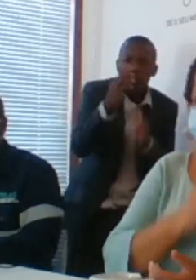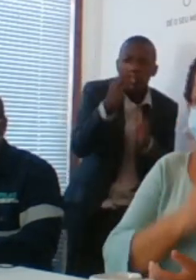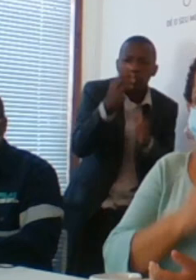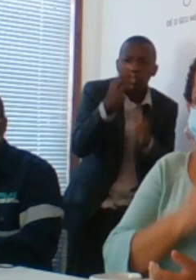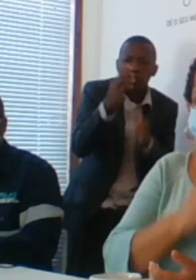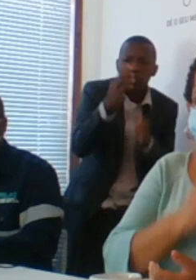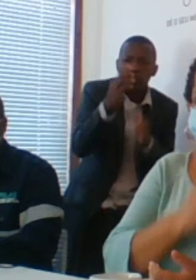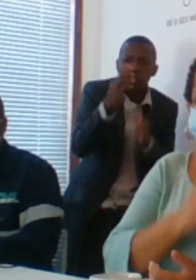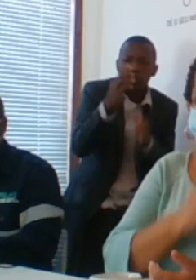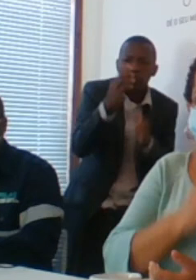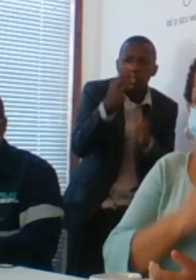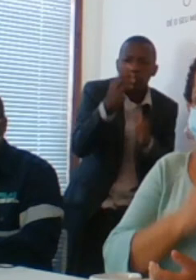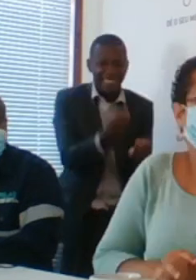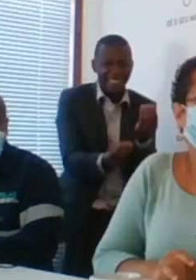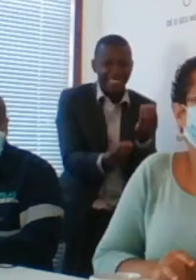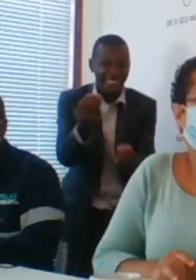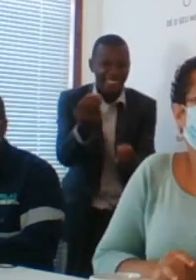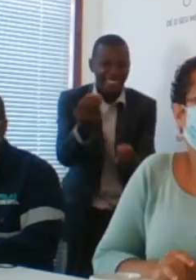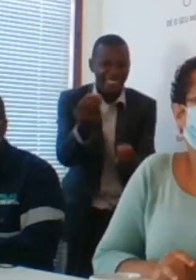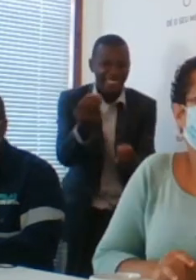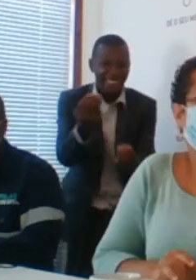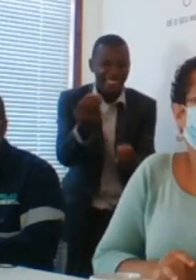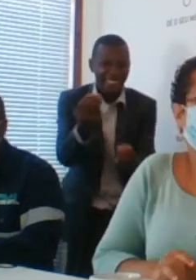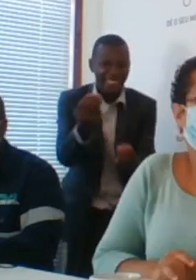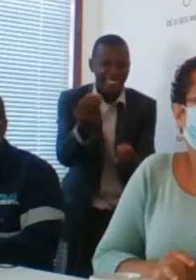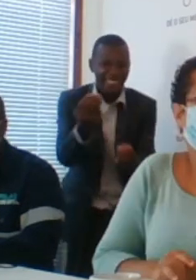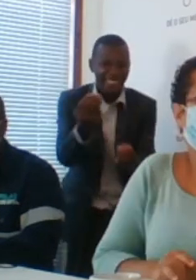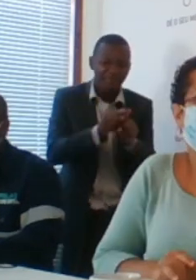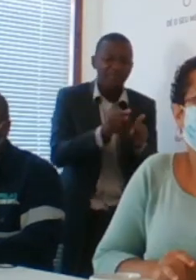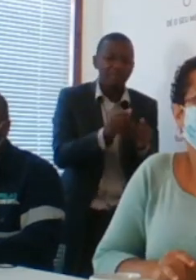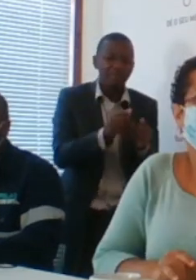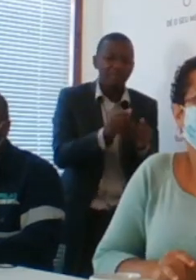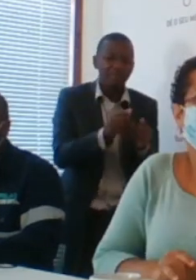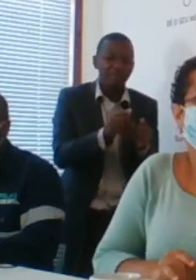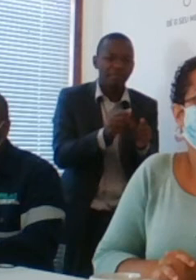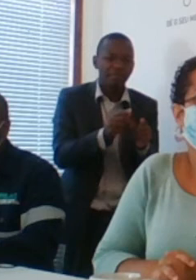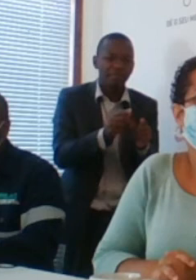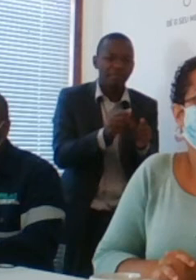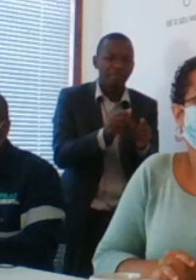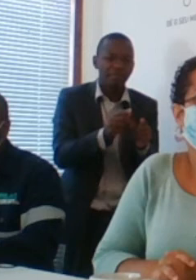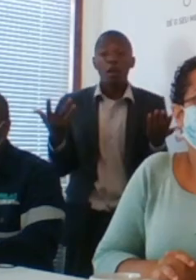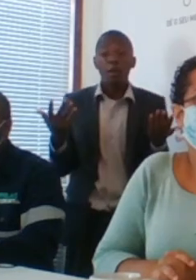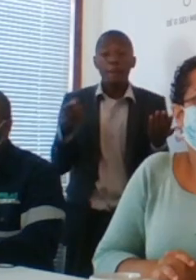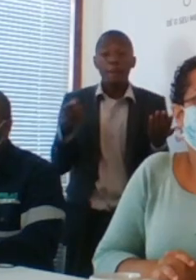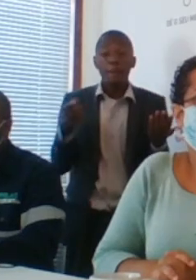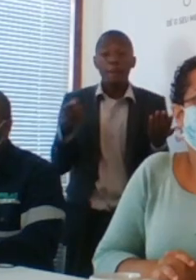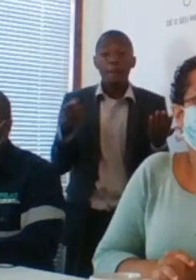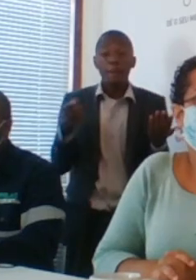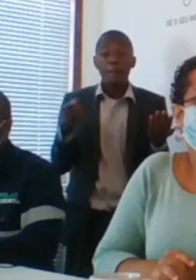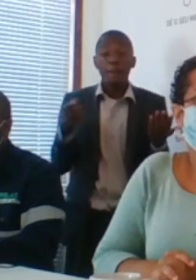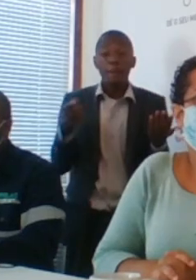goal for young trainees in Zambia to come in underwrite. According to this regulation on